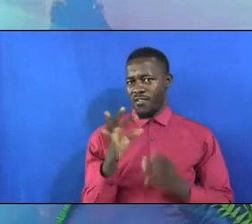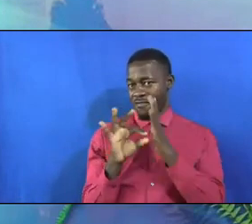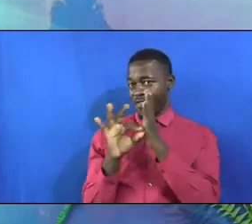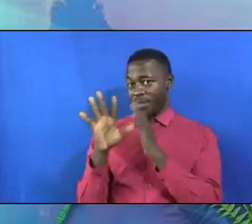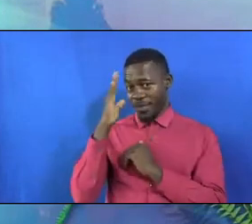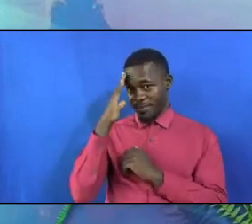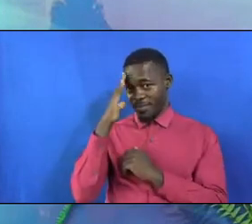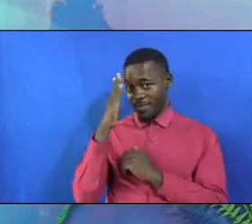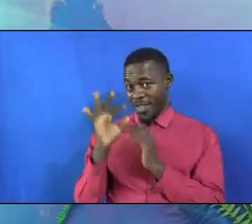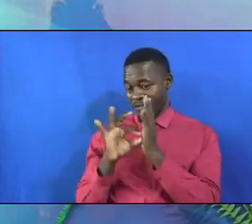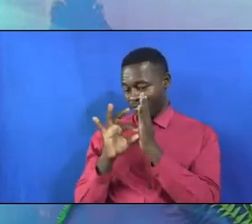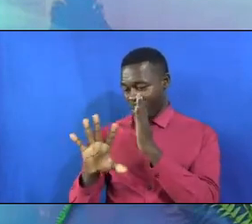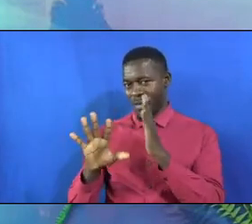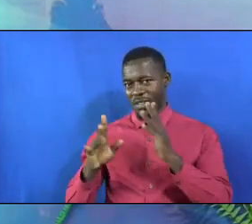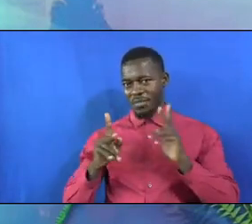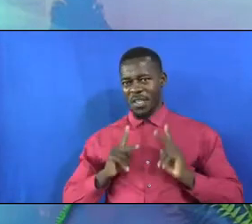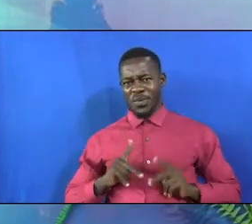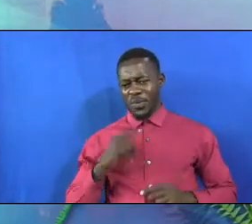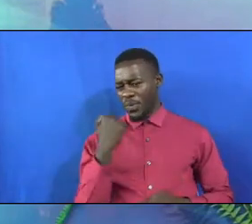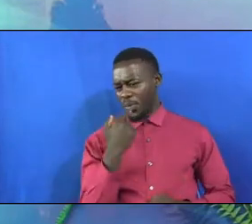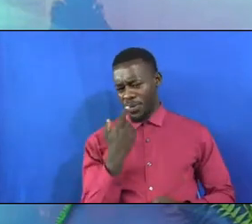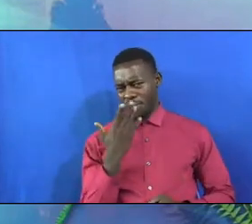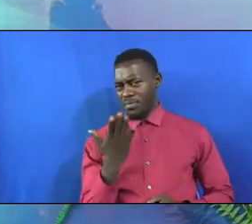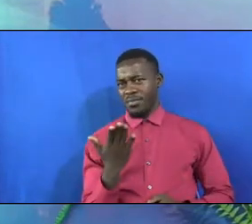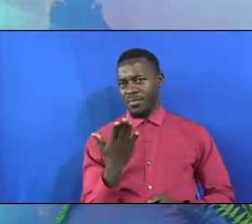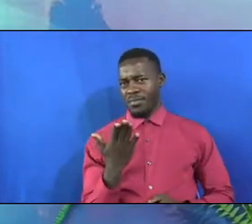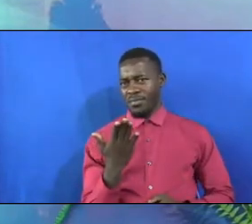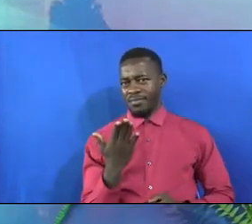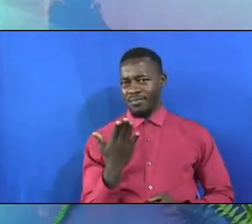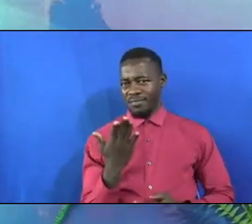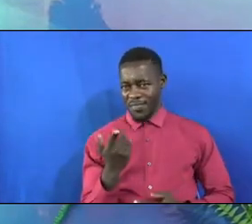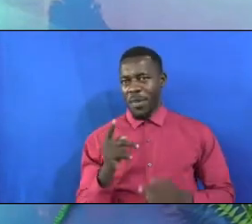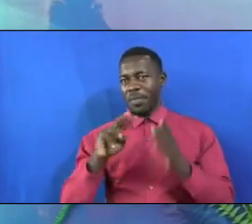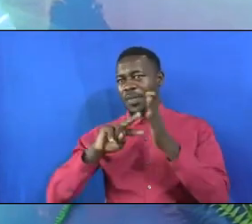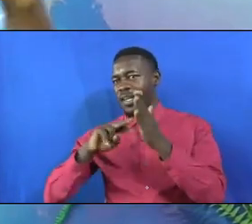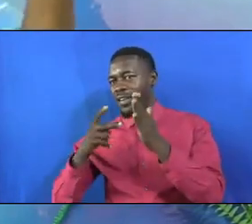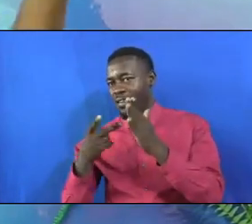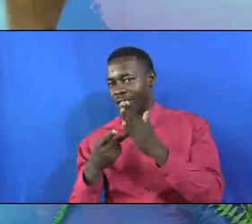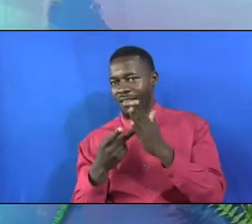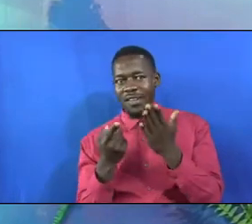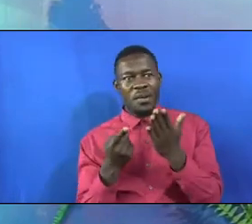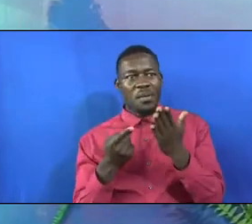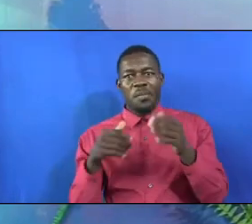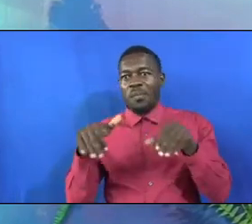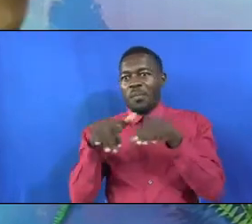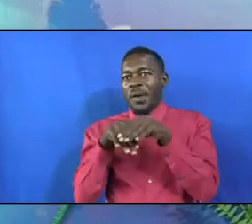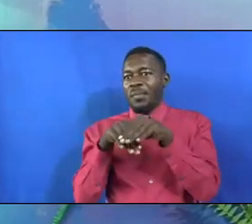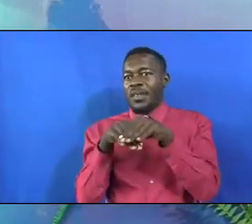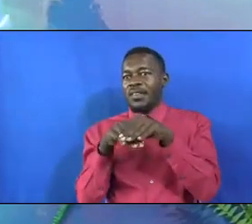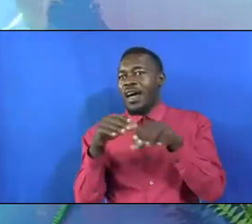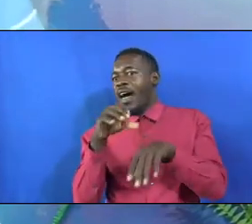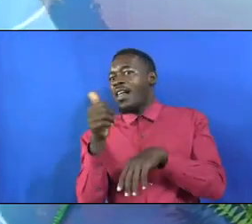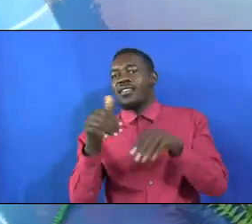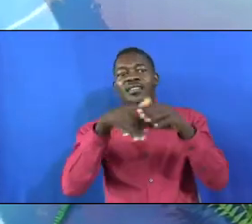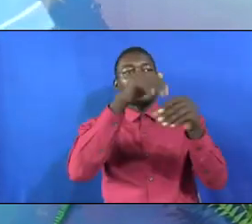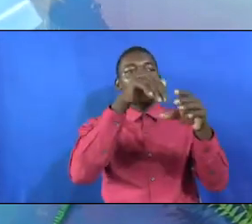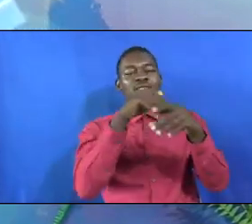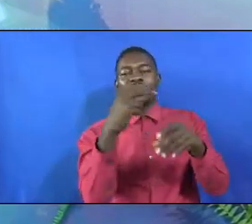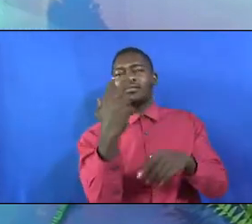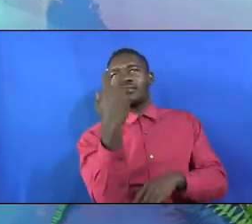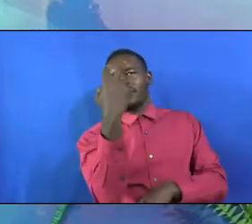woman who is admired for her courage, outstanding